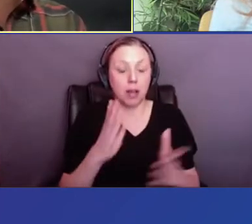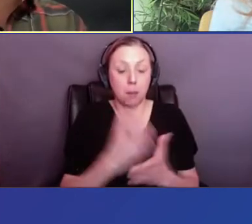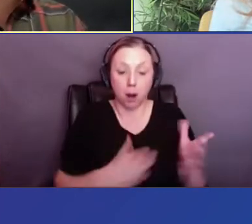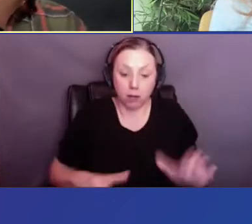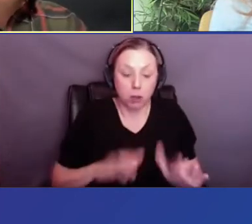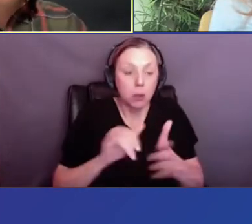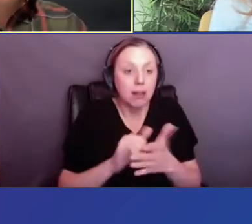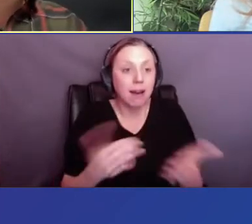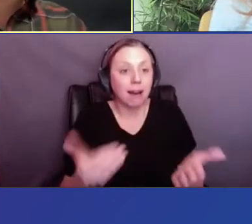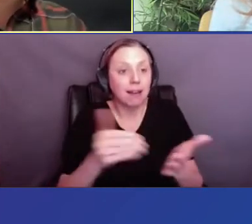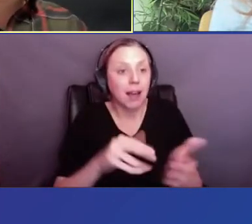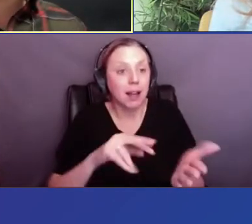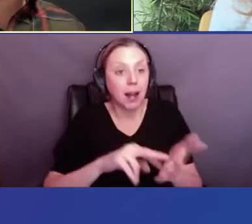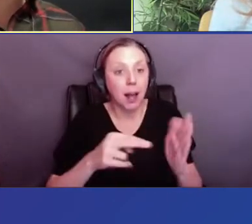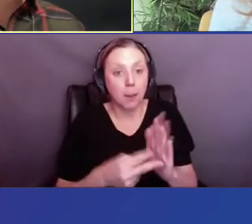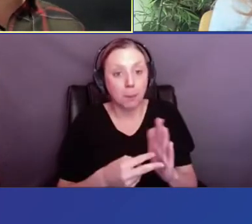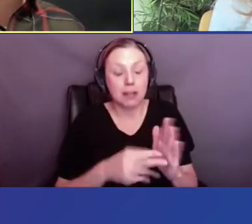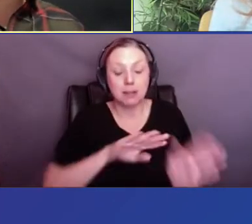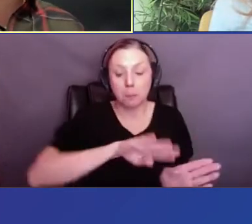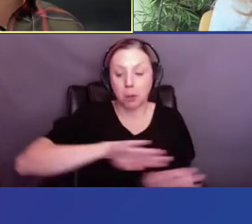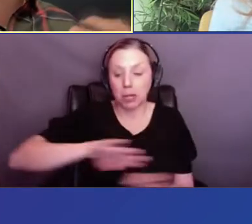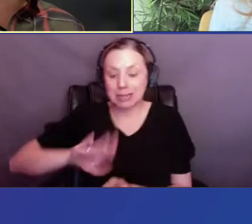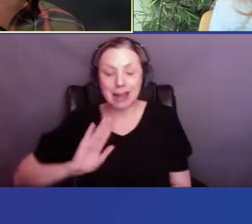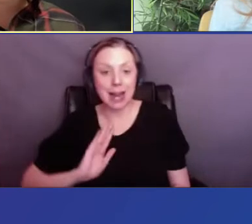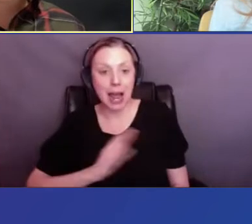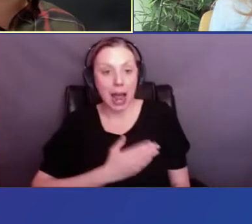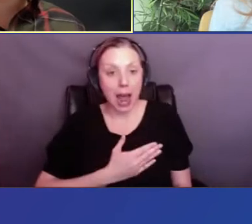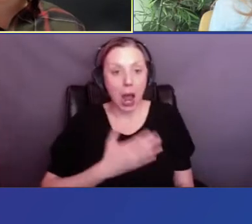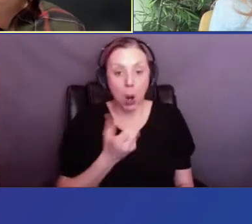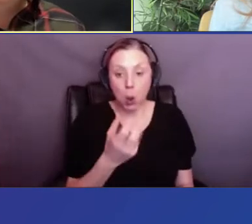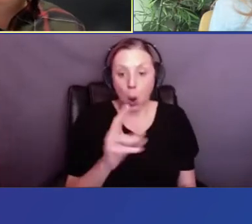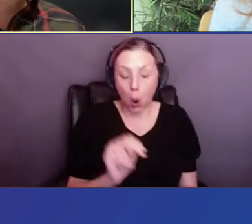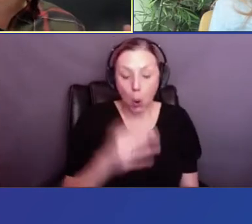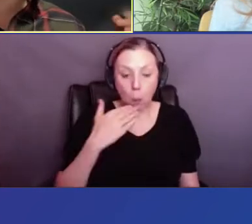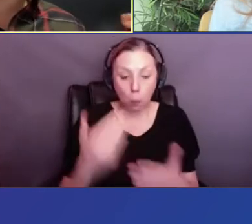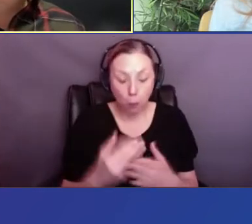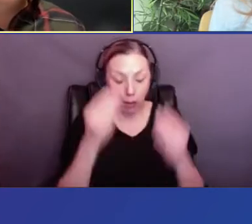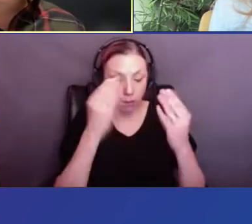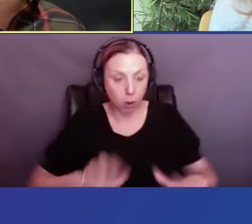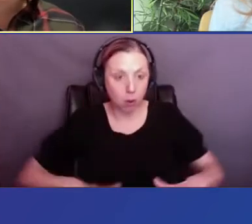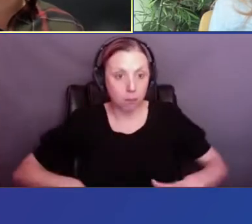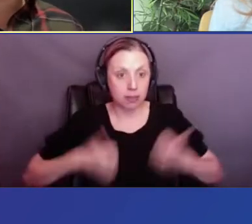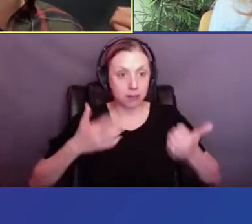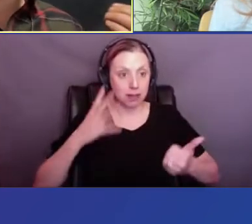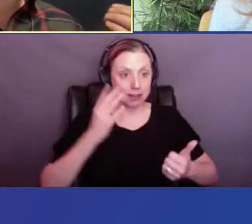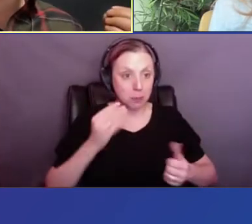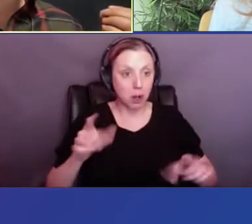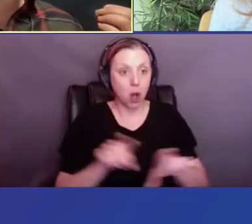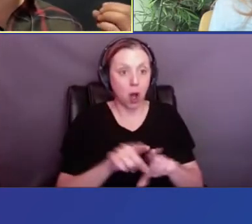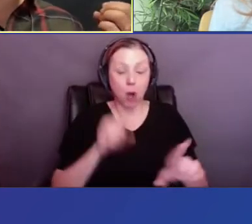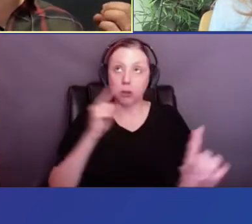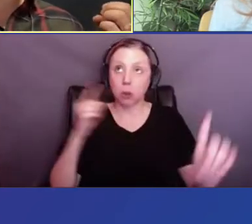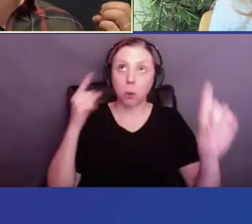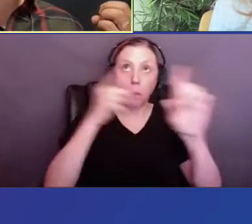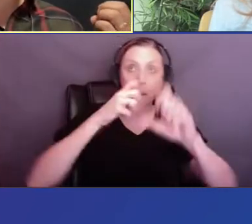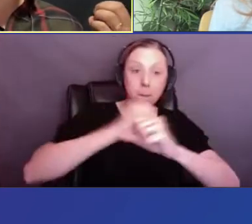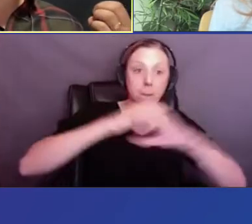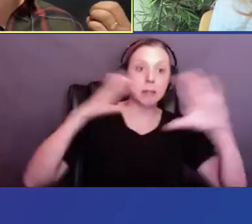again, putting aside our own well-informed lived experiences and missions and